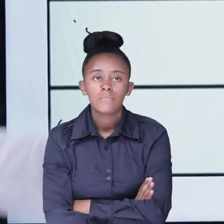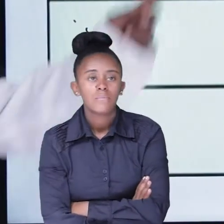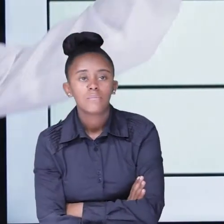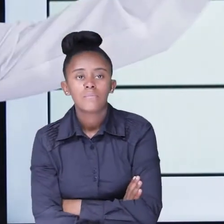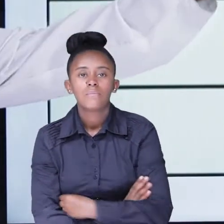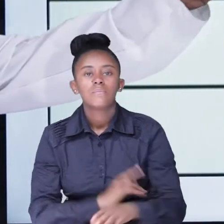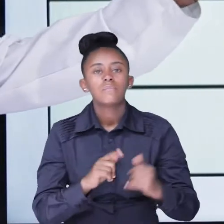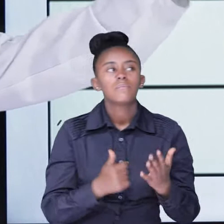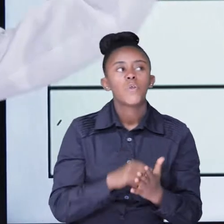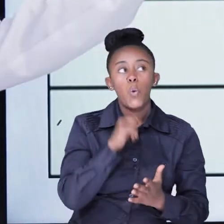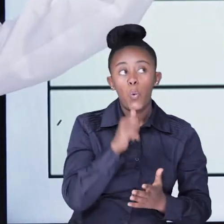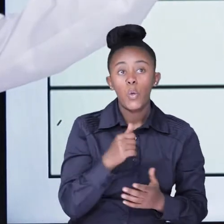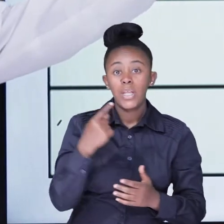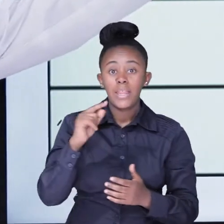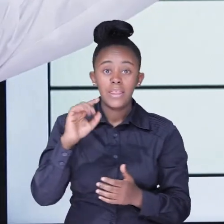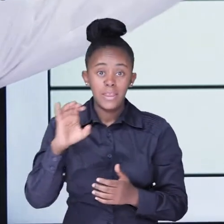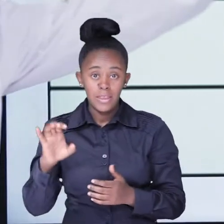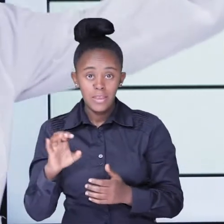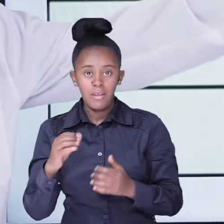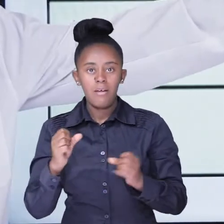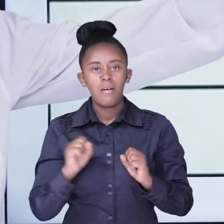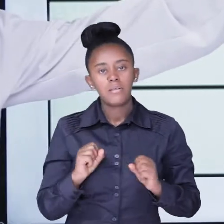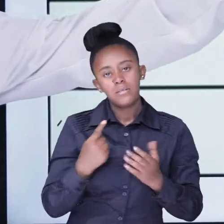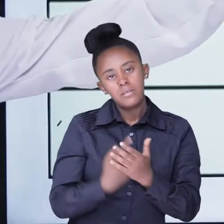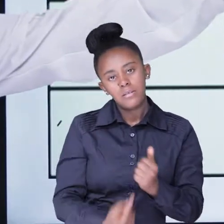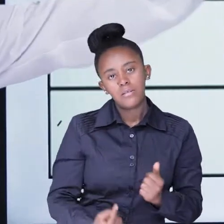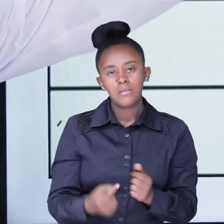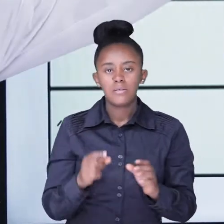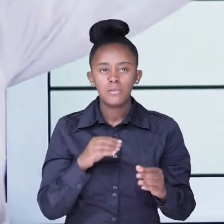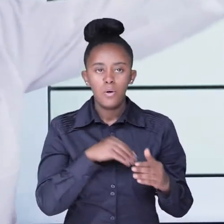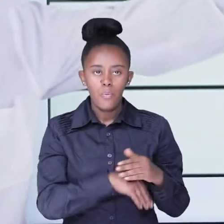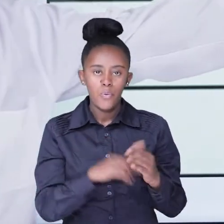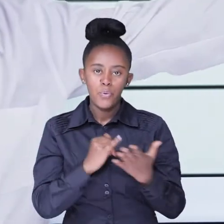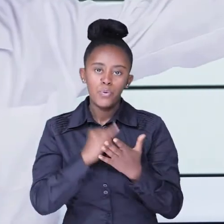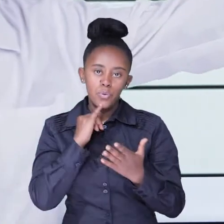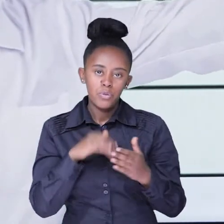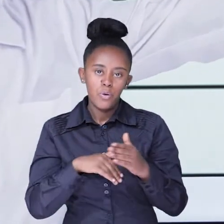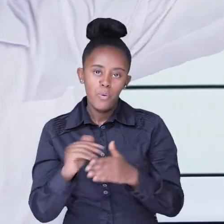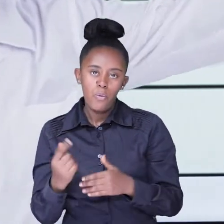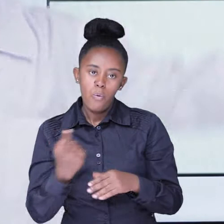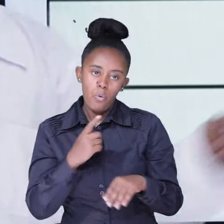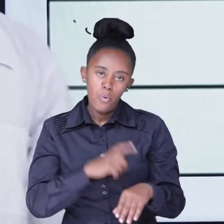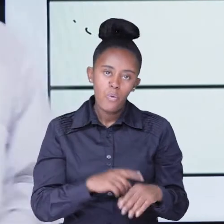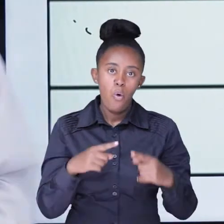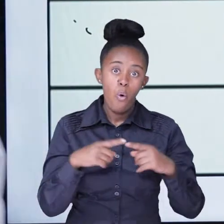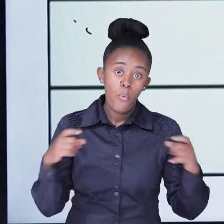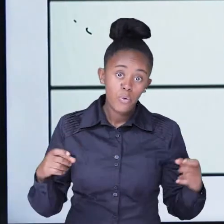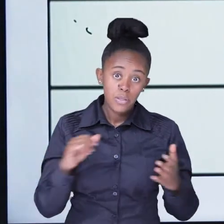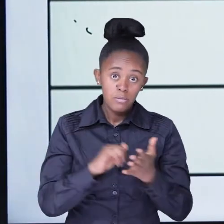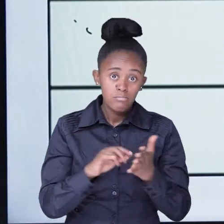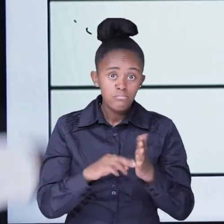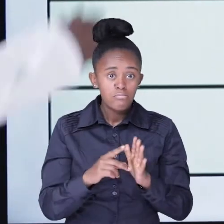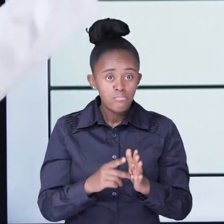So the NOT gate has a single input and it is output always the opposite. That